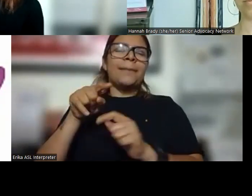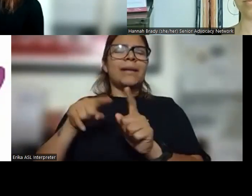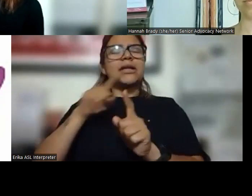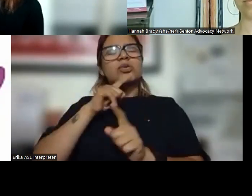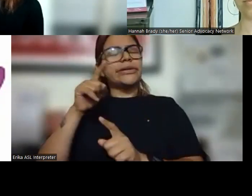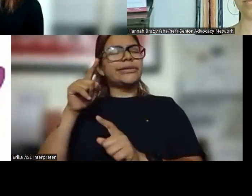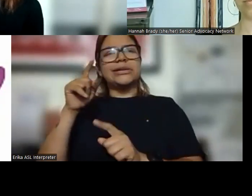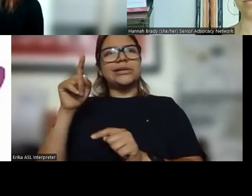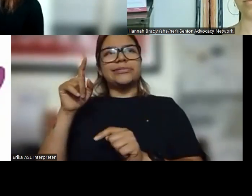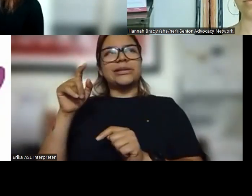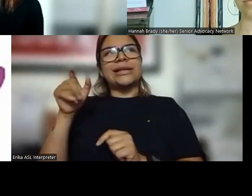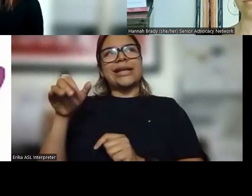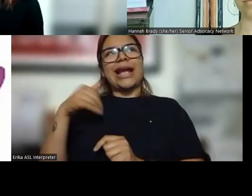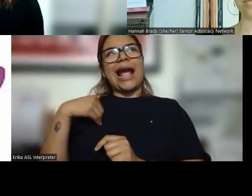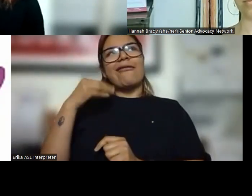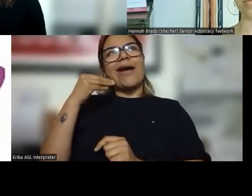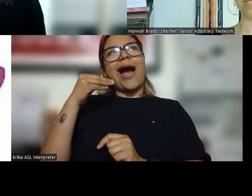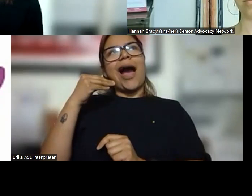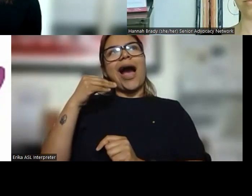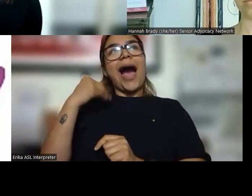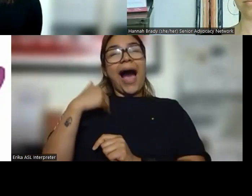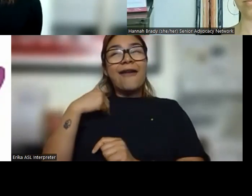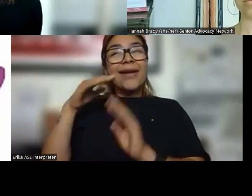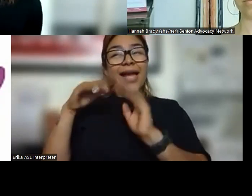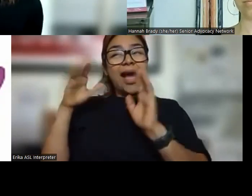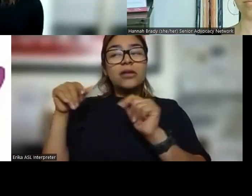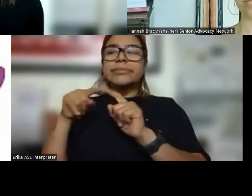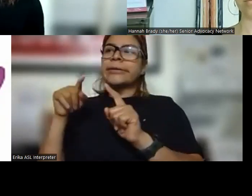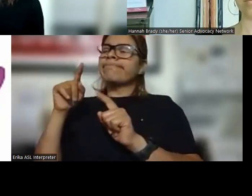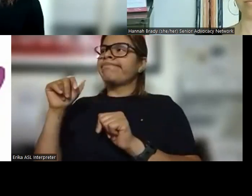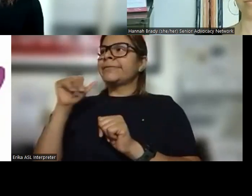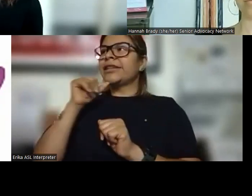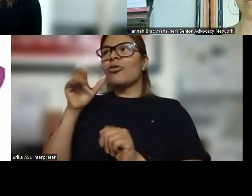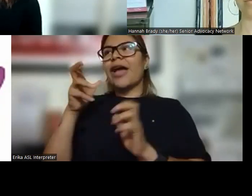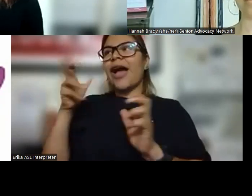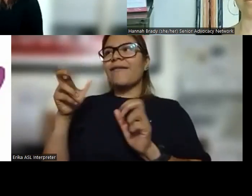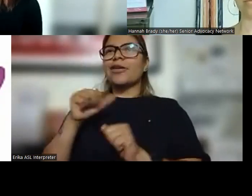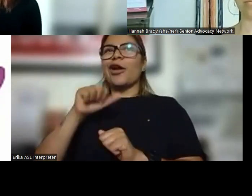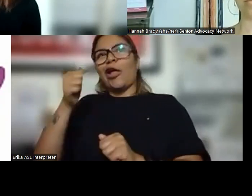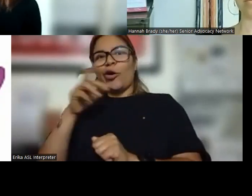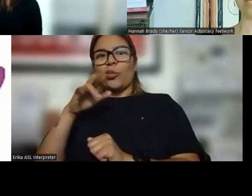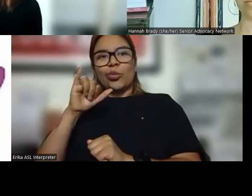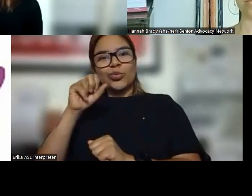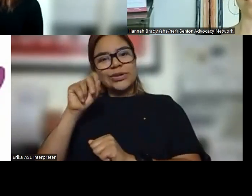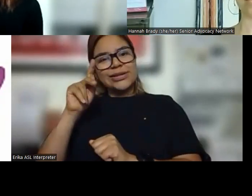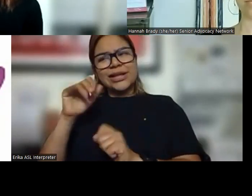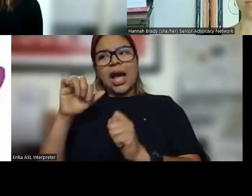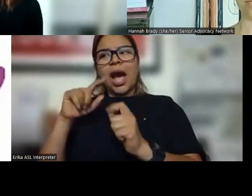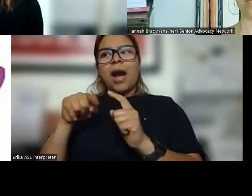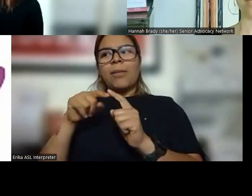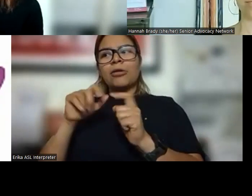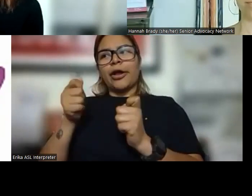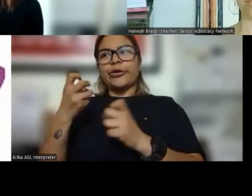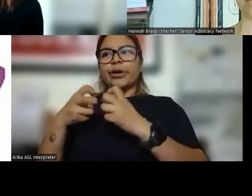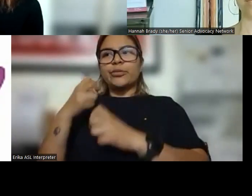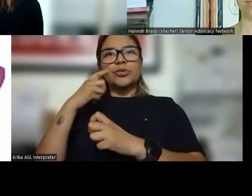deemed already housed and not unhoused and not at risk for lots of other kinds of difficulties and barriers in their life